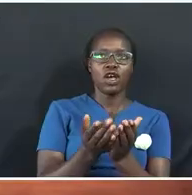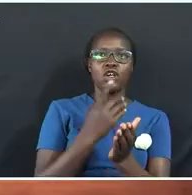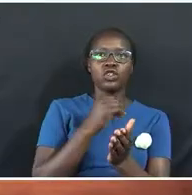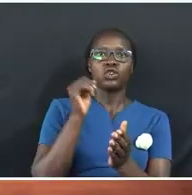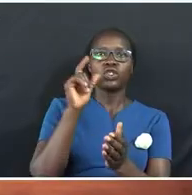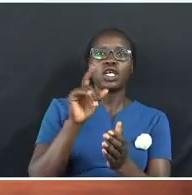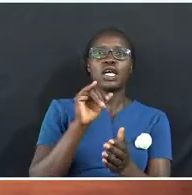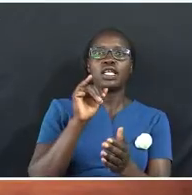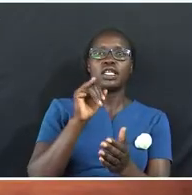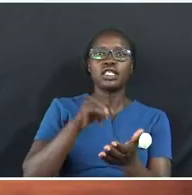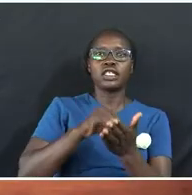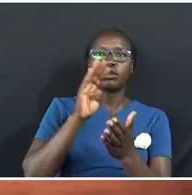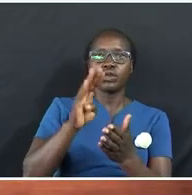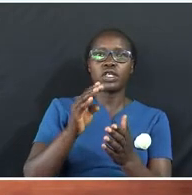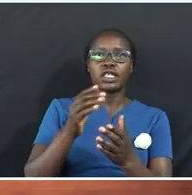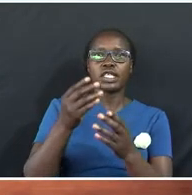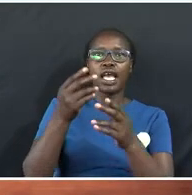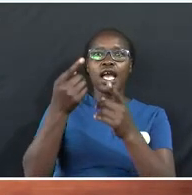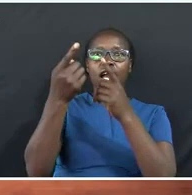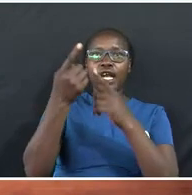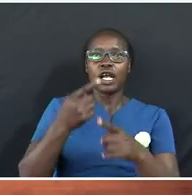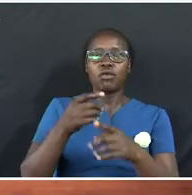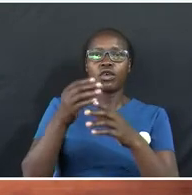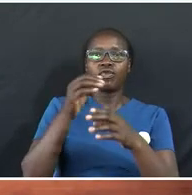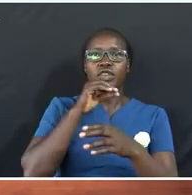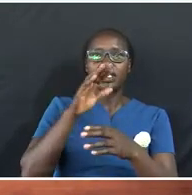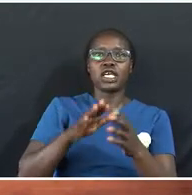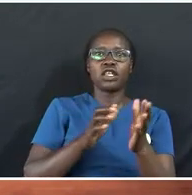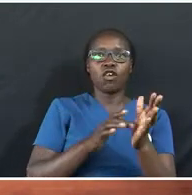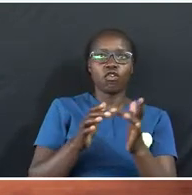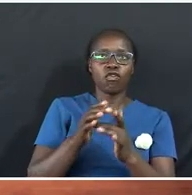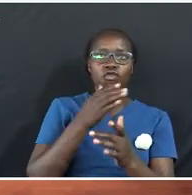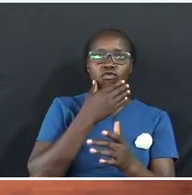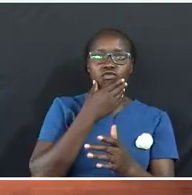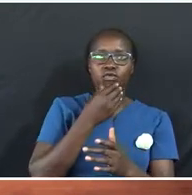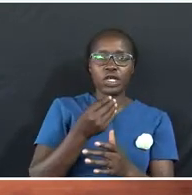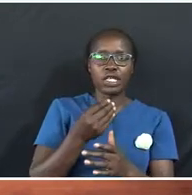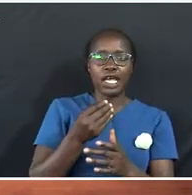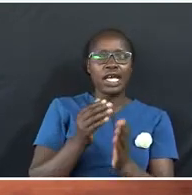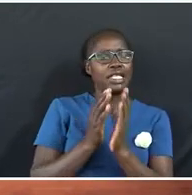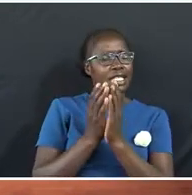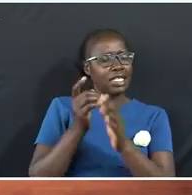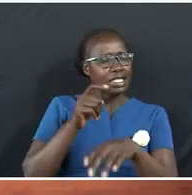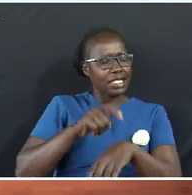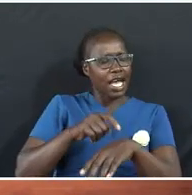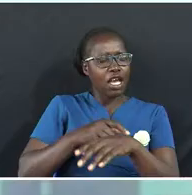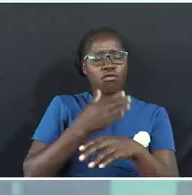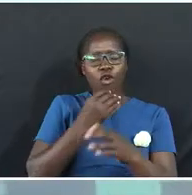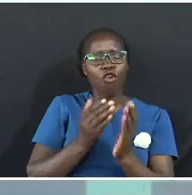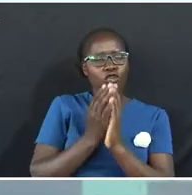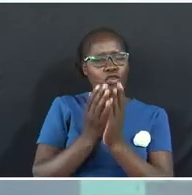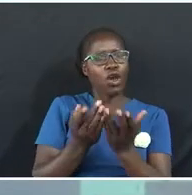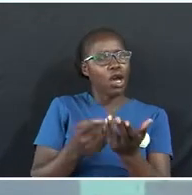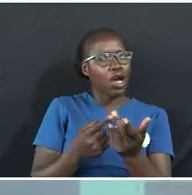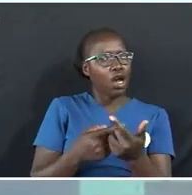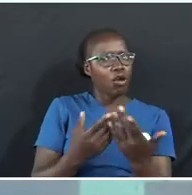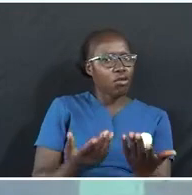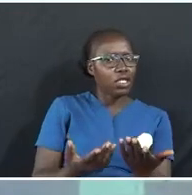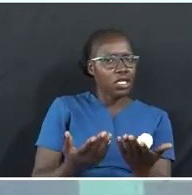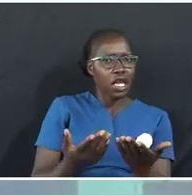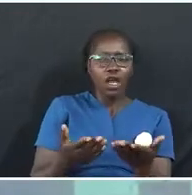coming of the Son of who? Man. Now tell me, in the time of noon, how many activities were